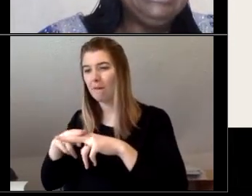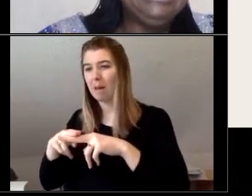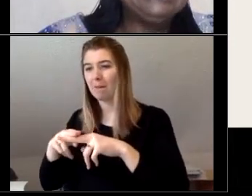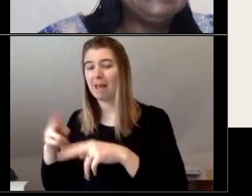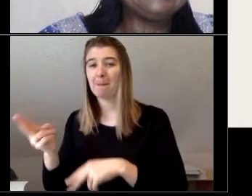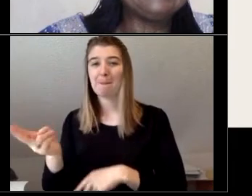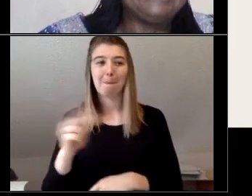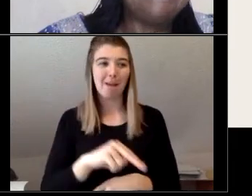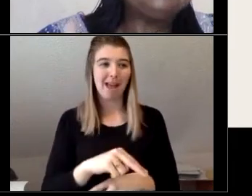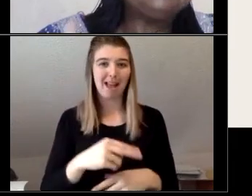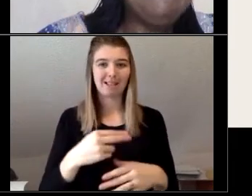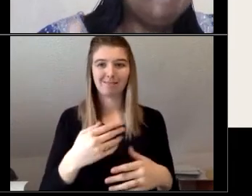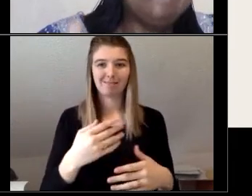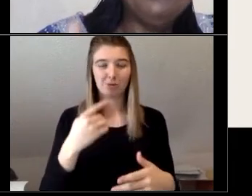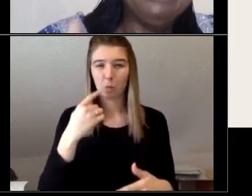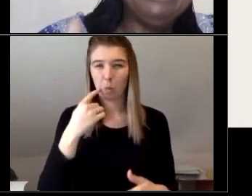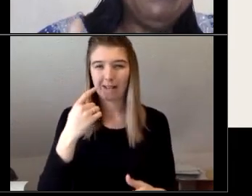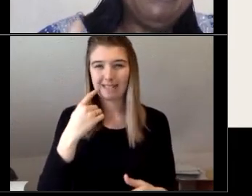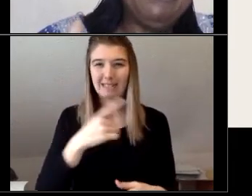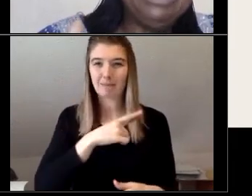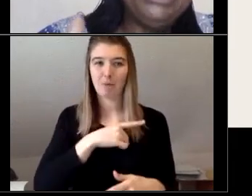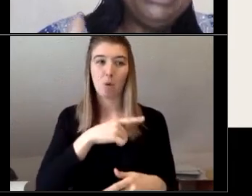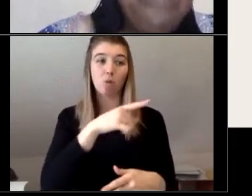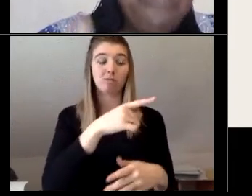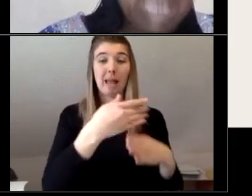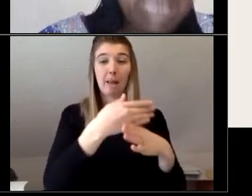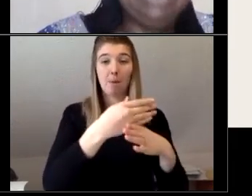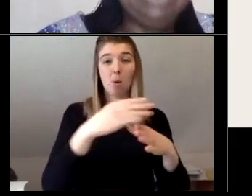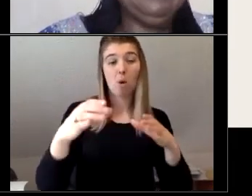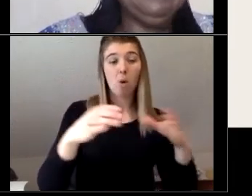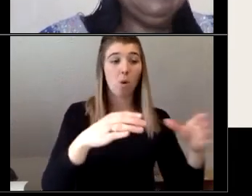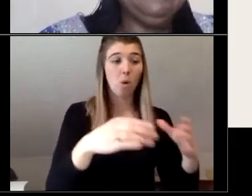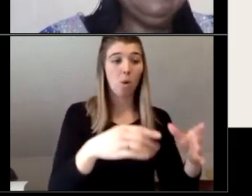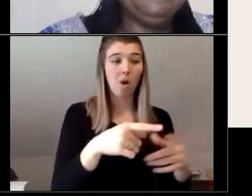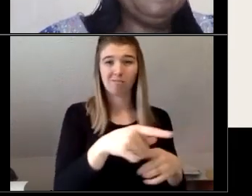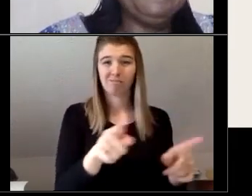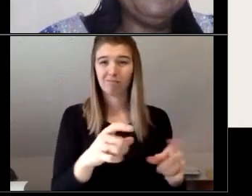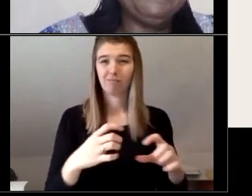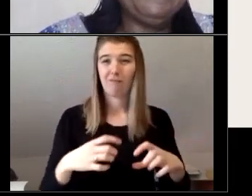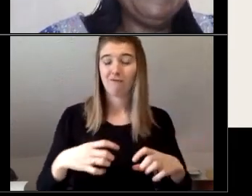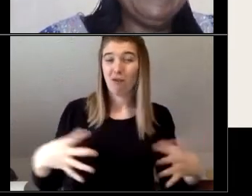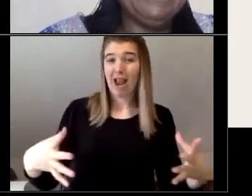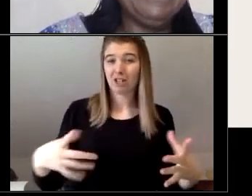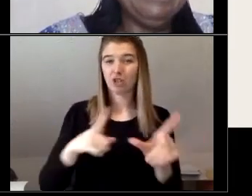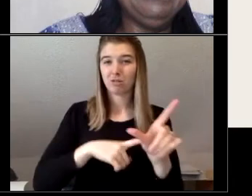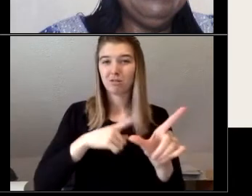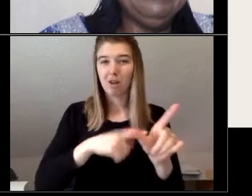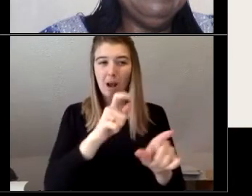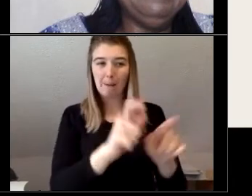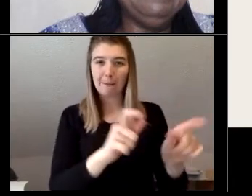ones that are still on the job market.